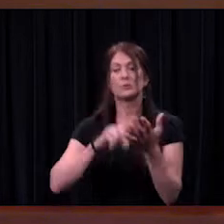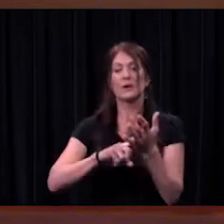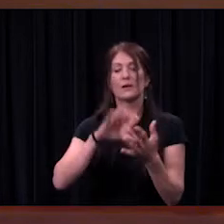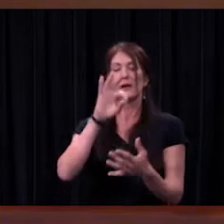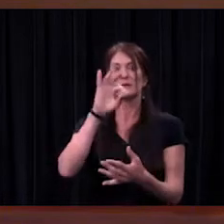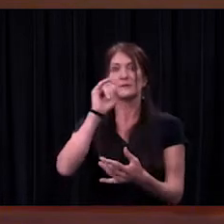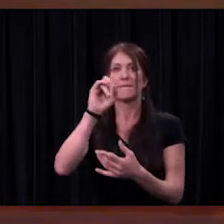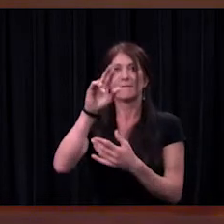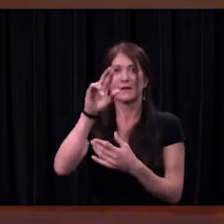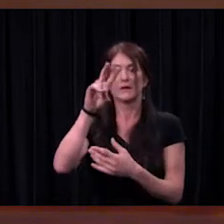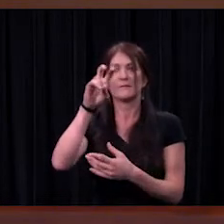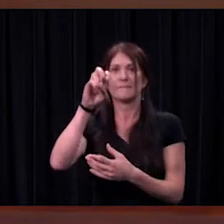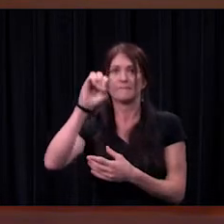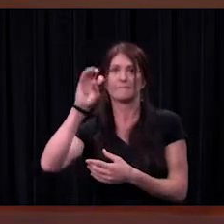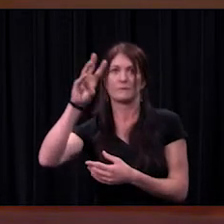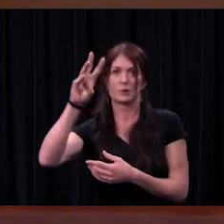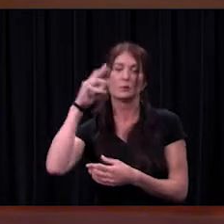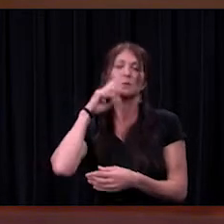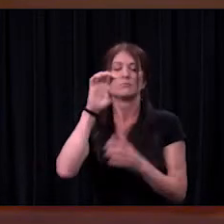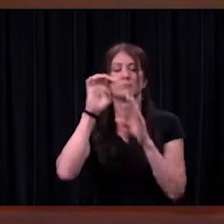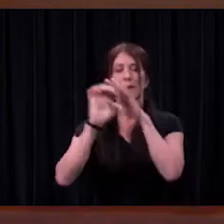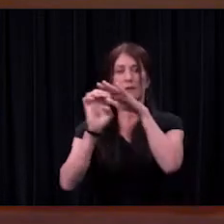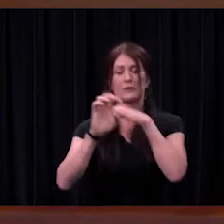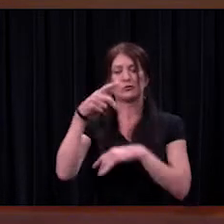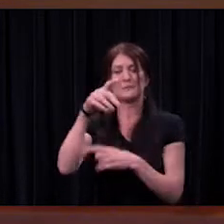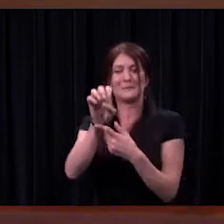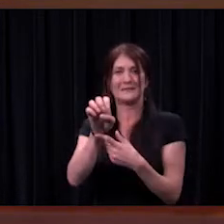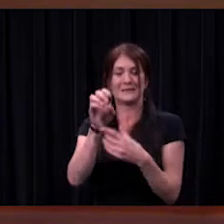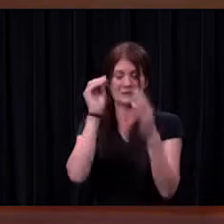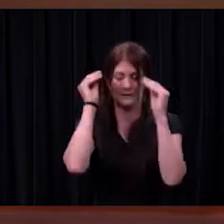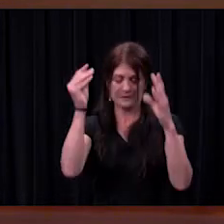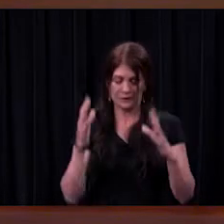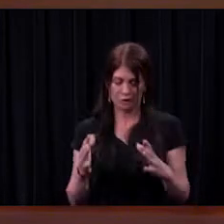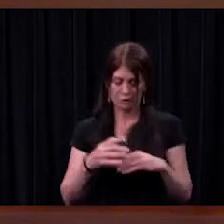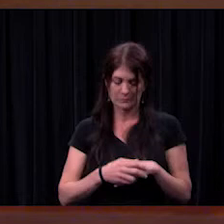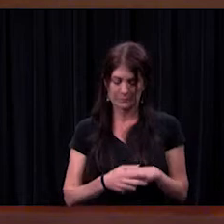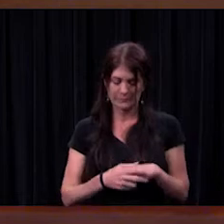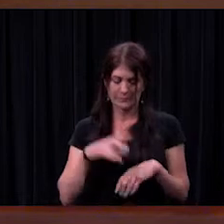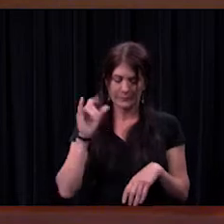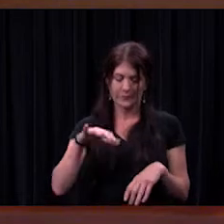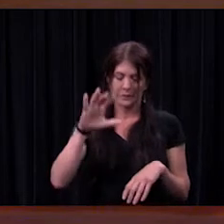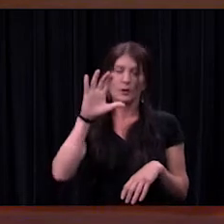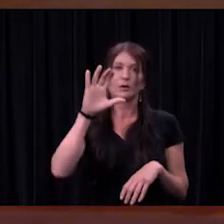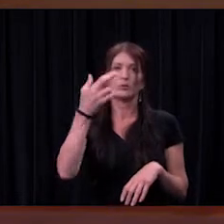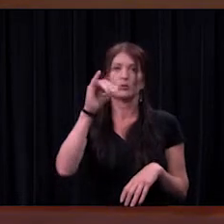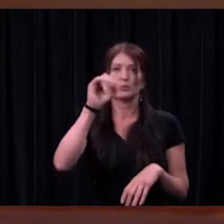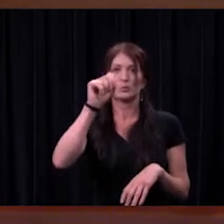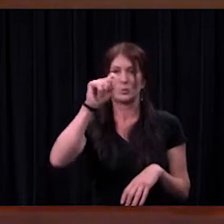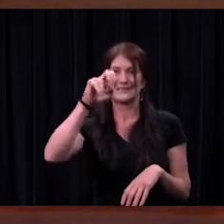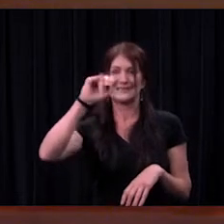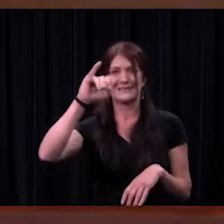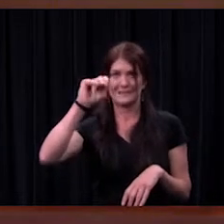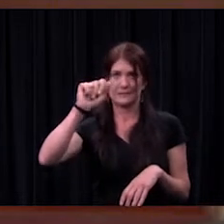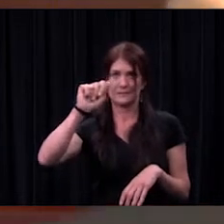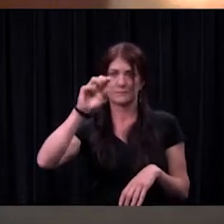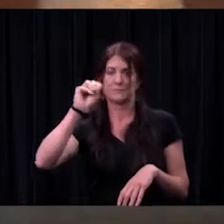Elementary PE teacher Christina Murphy, if you could come forward, along with Assistant Superintendent for Elementary Schools Tim